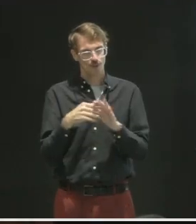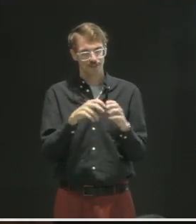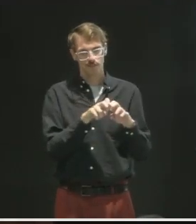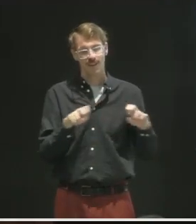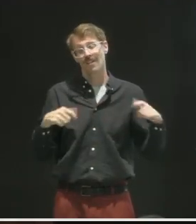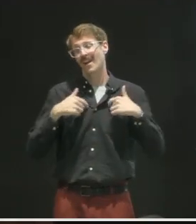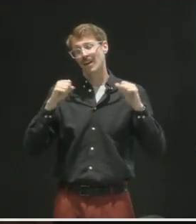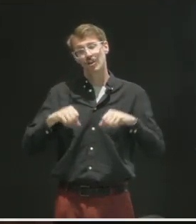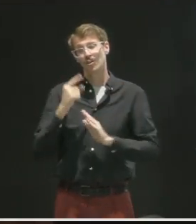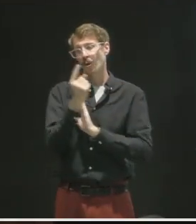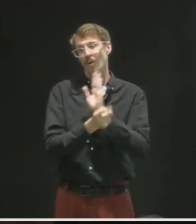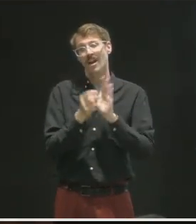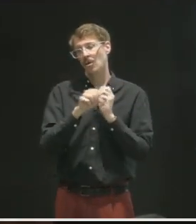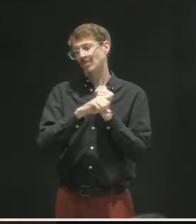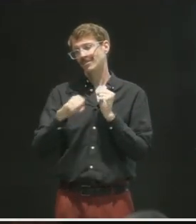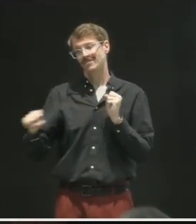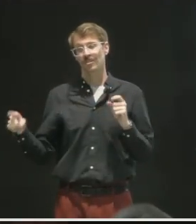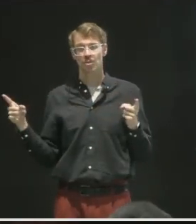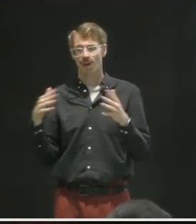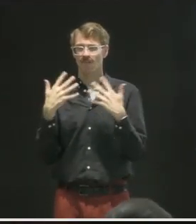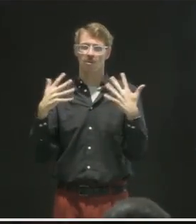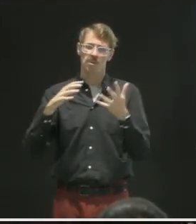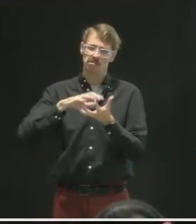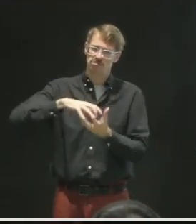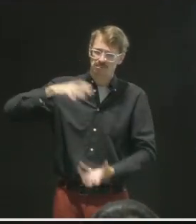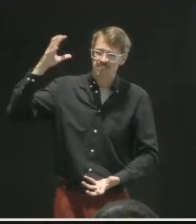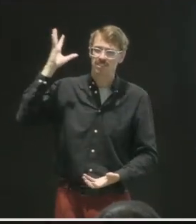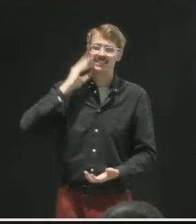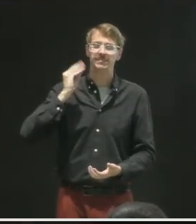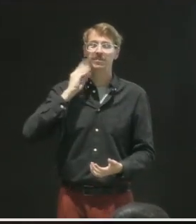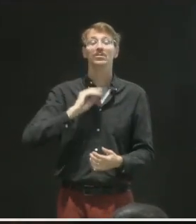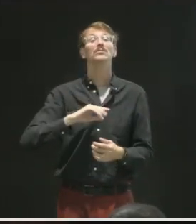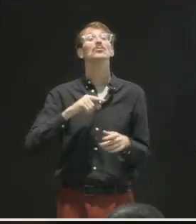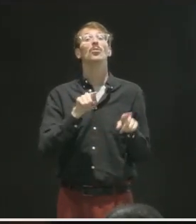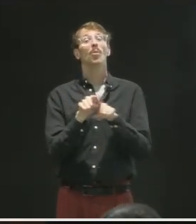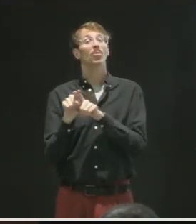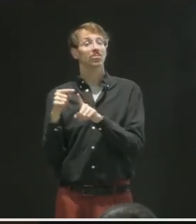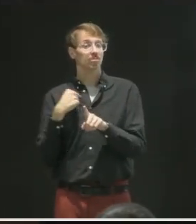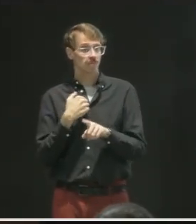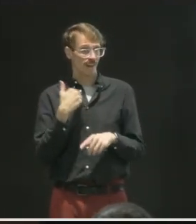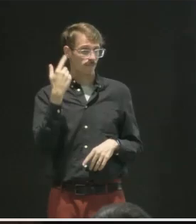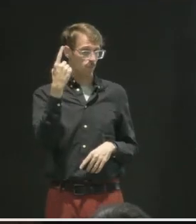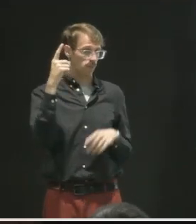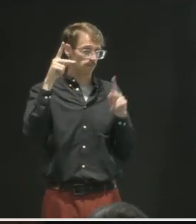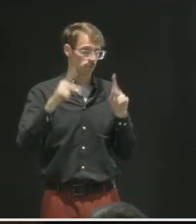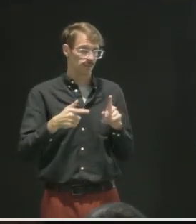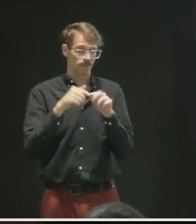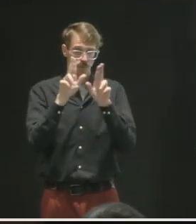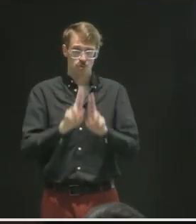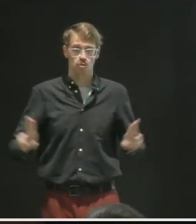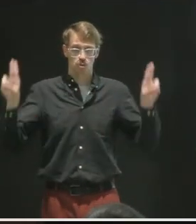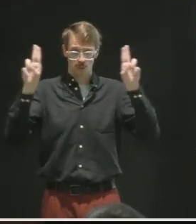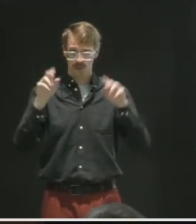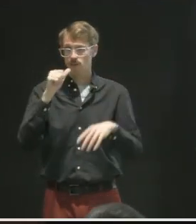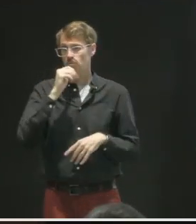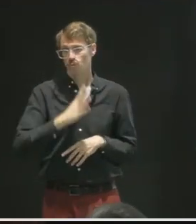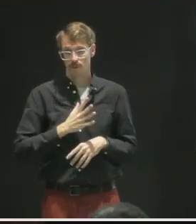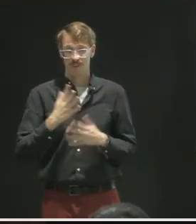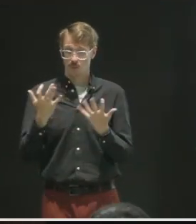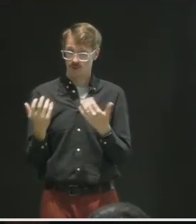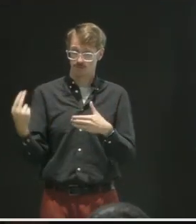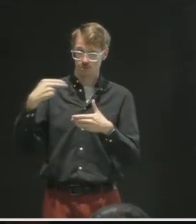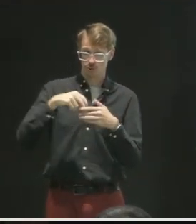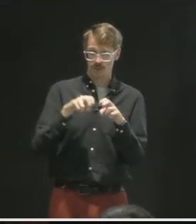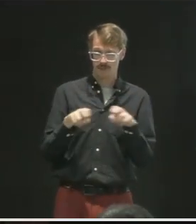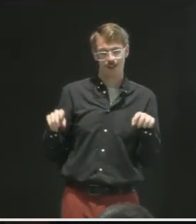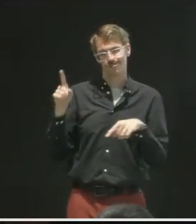another hour. You have such rich experiences. We also had someone from UN Women that wanted to join us but couldn't be here today,